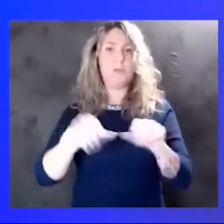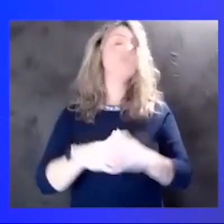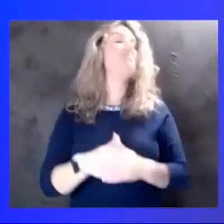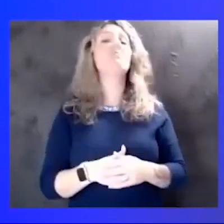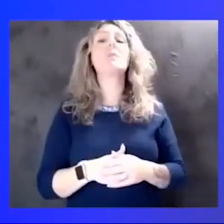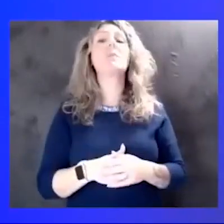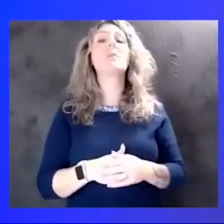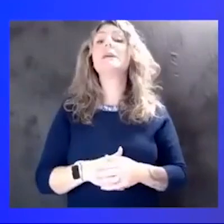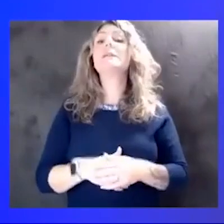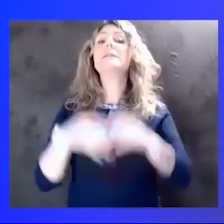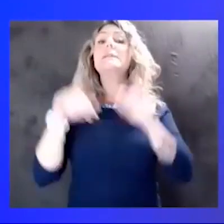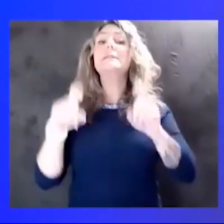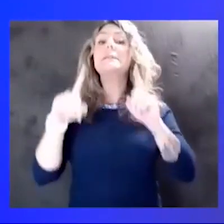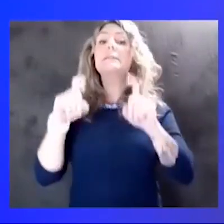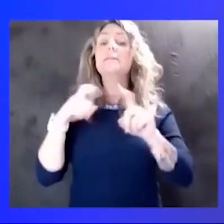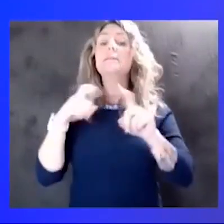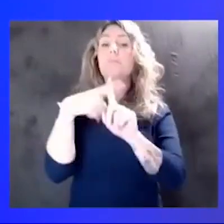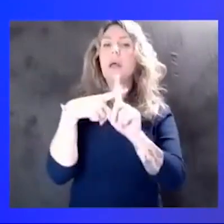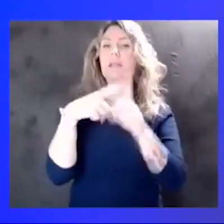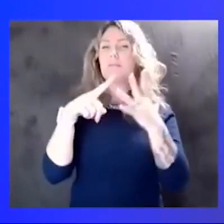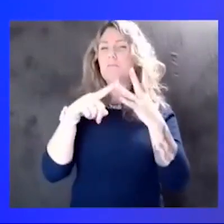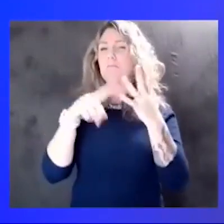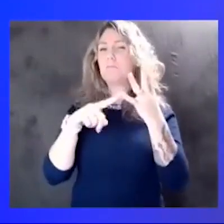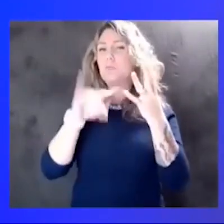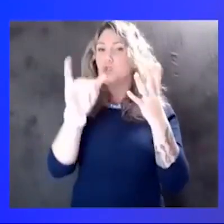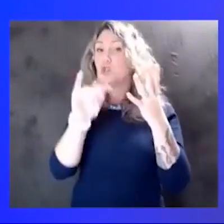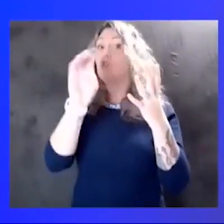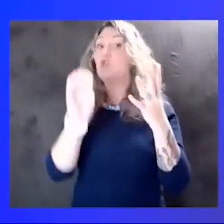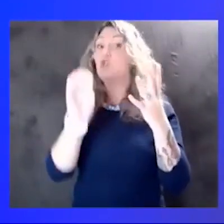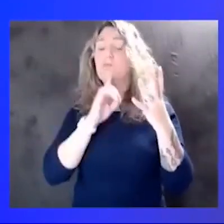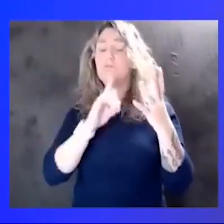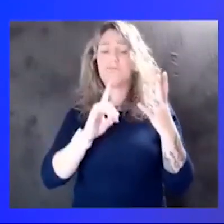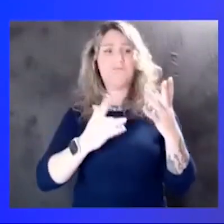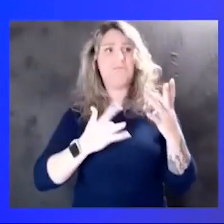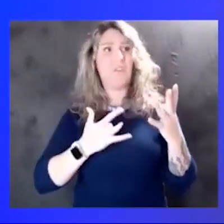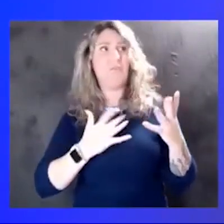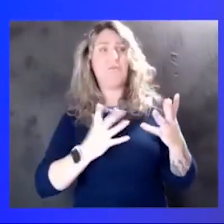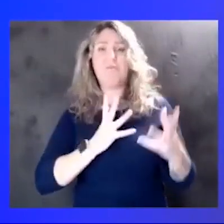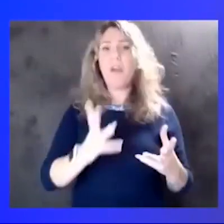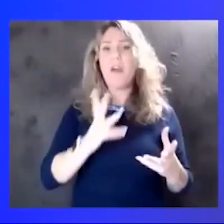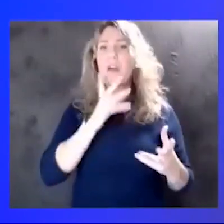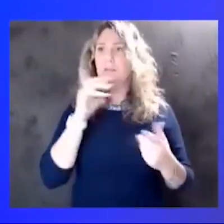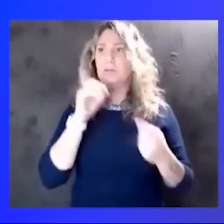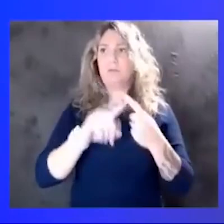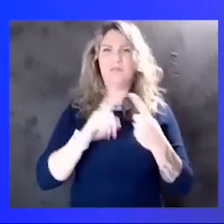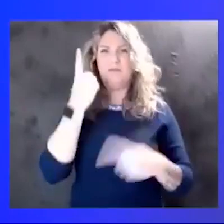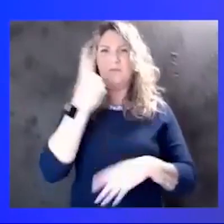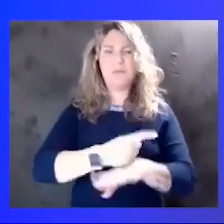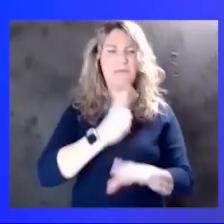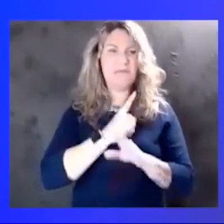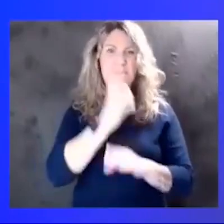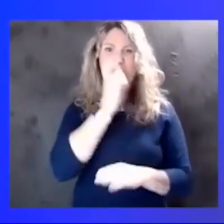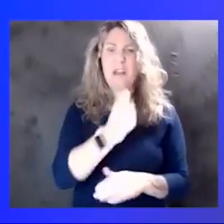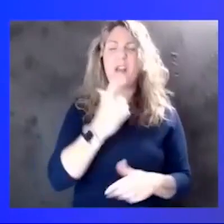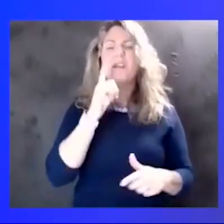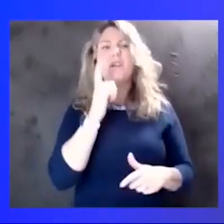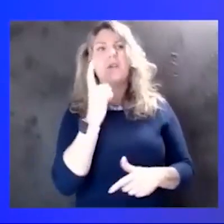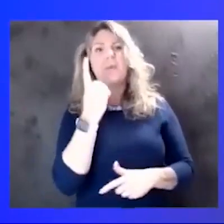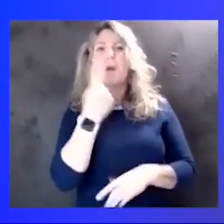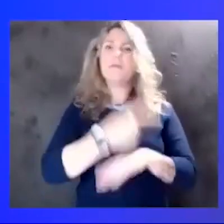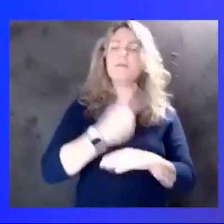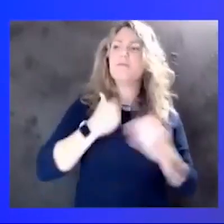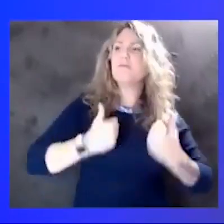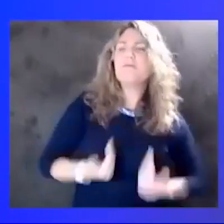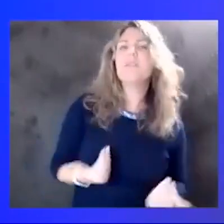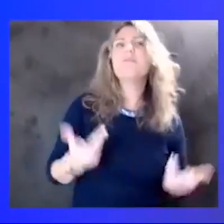June. I was feeling fine until one day I was not. And at first I was just a little fatigued, didn't think much of it, but I knew that that wasn't